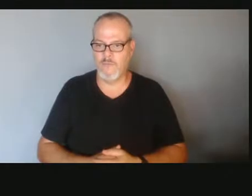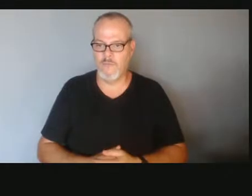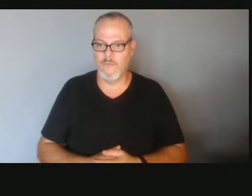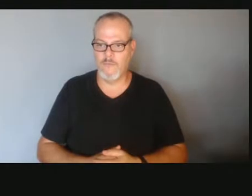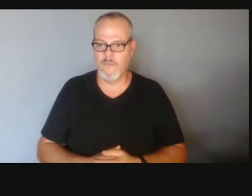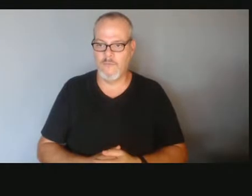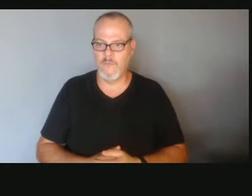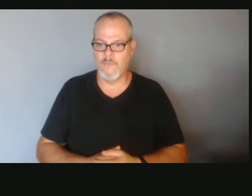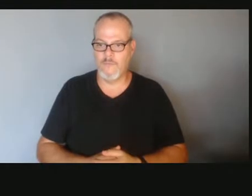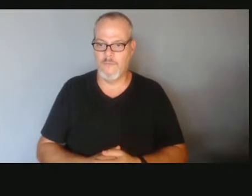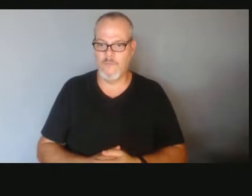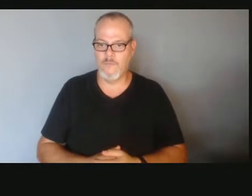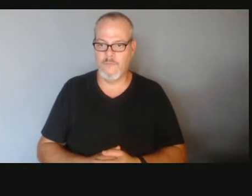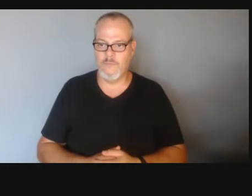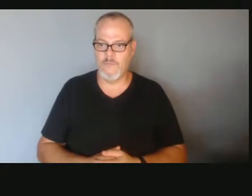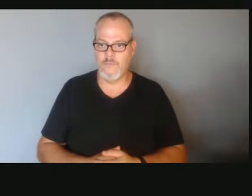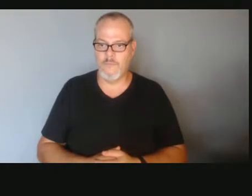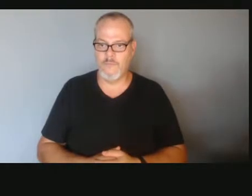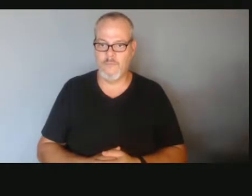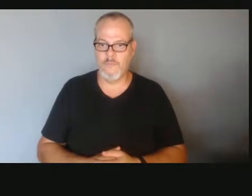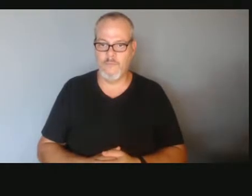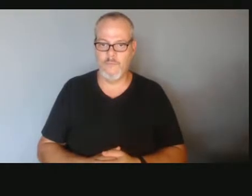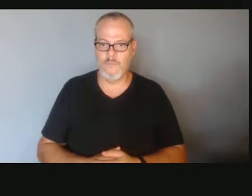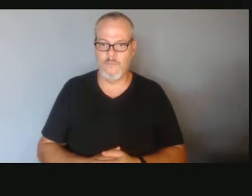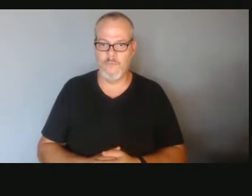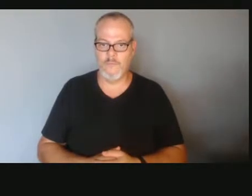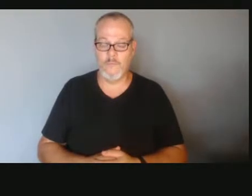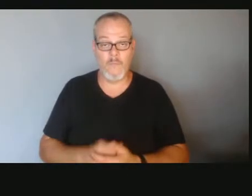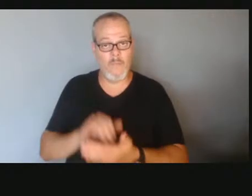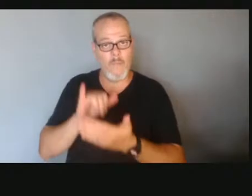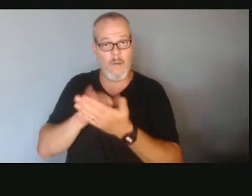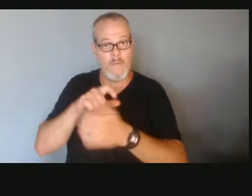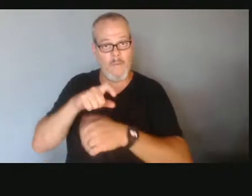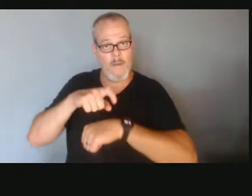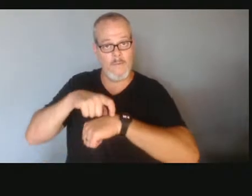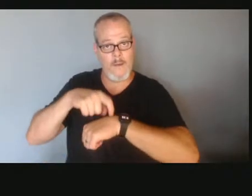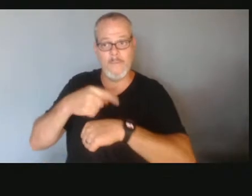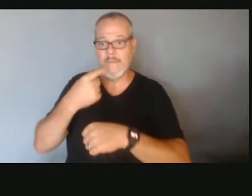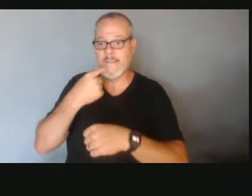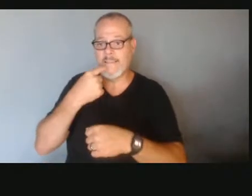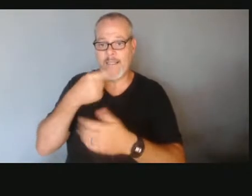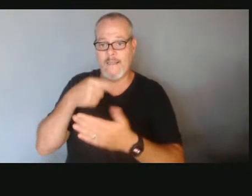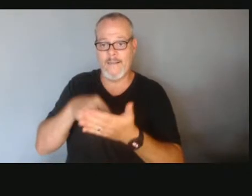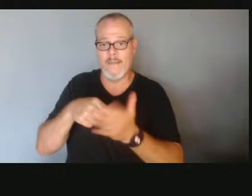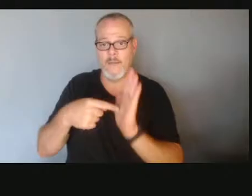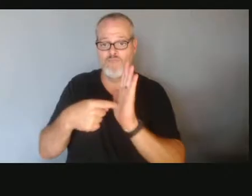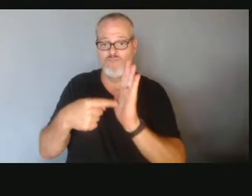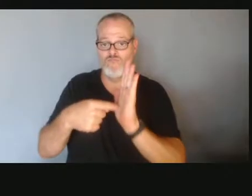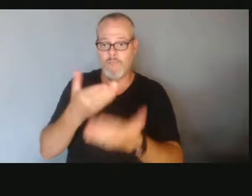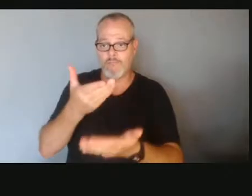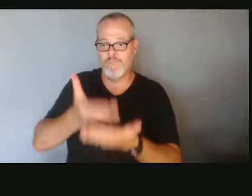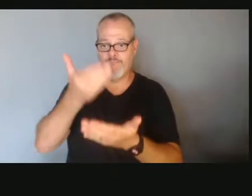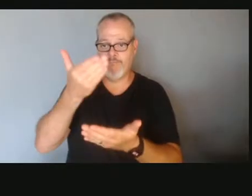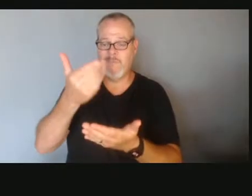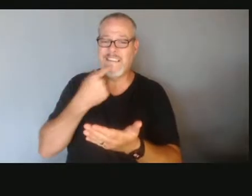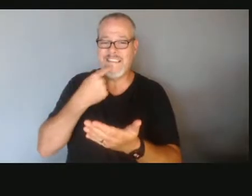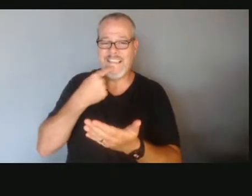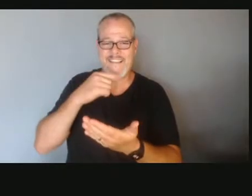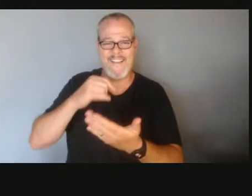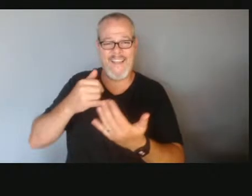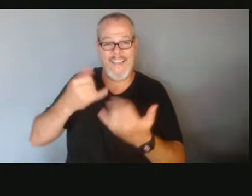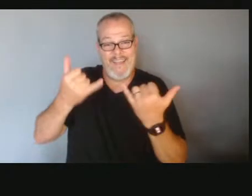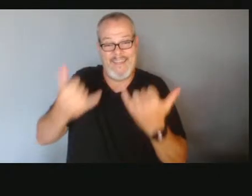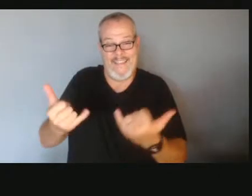So at that point, they say models showed late this week or next